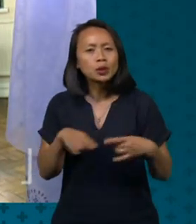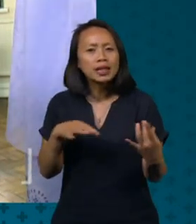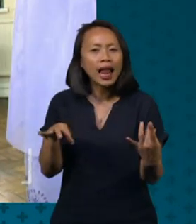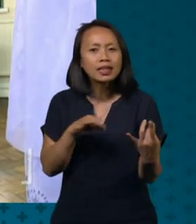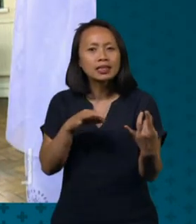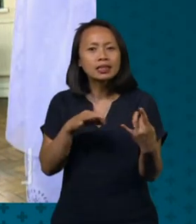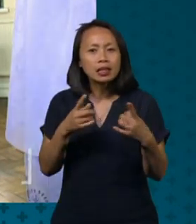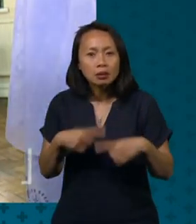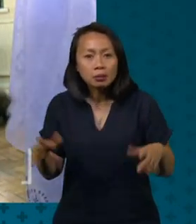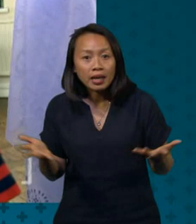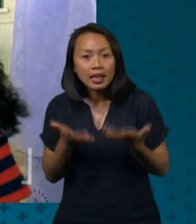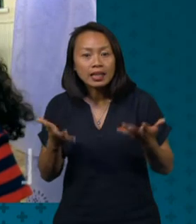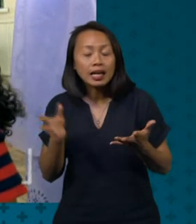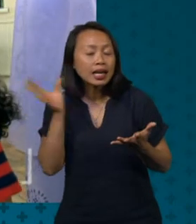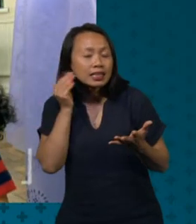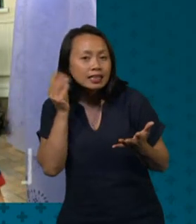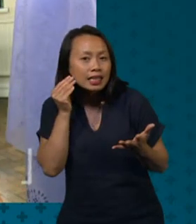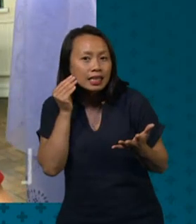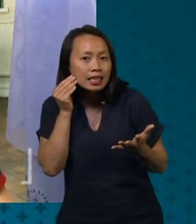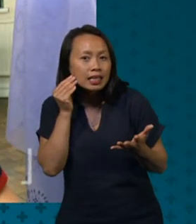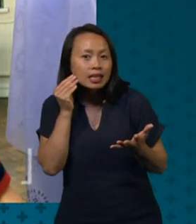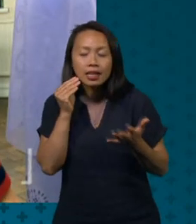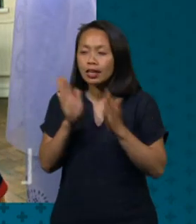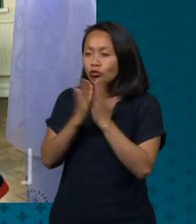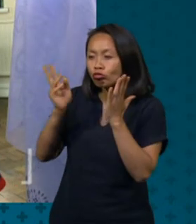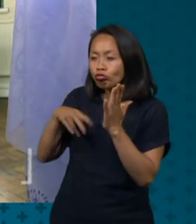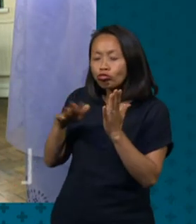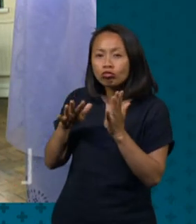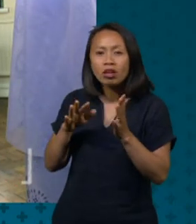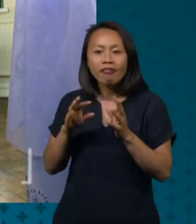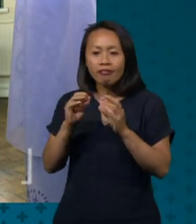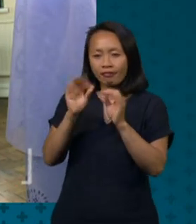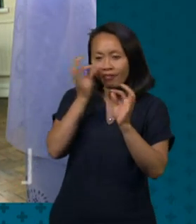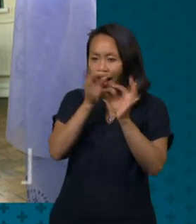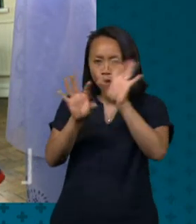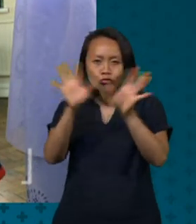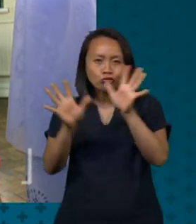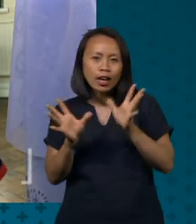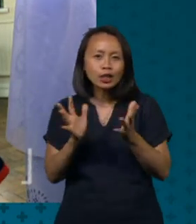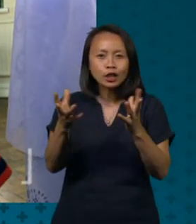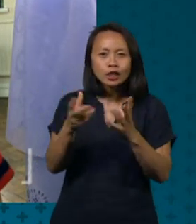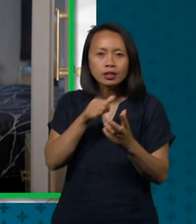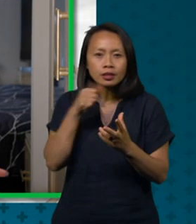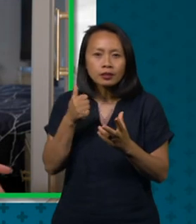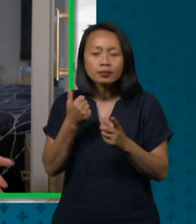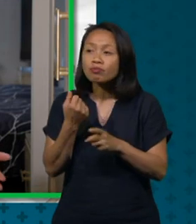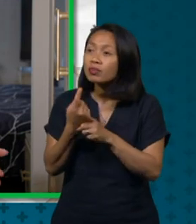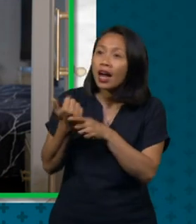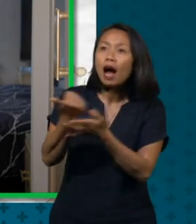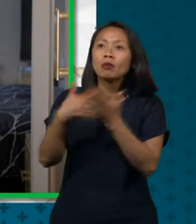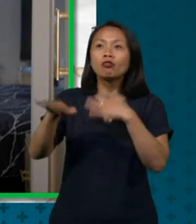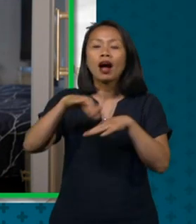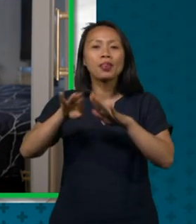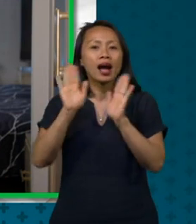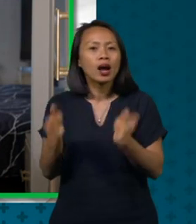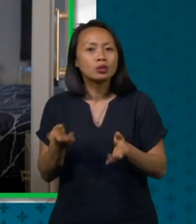Literature. Flower arranging and just generally helping around the house. What? But in the end,